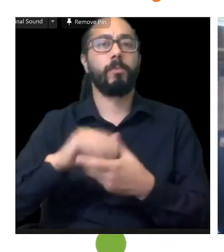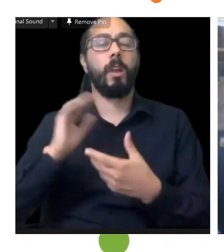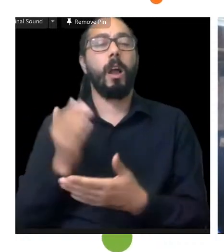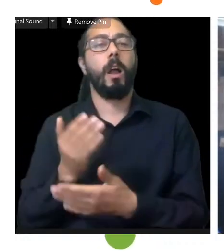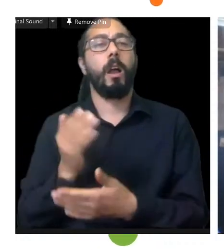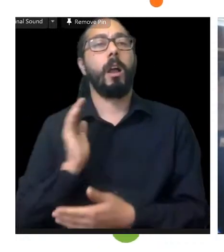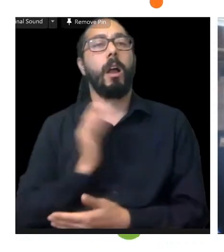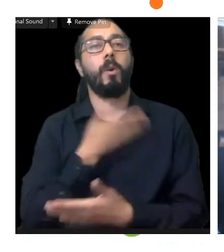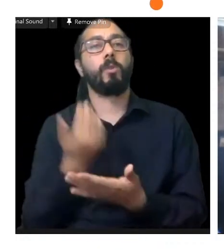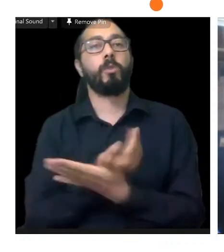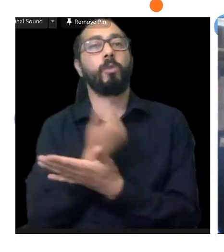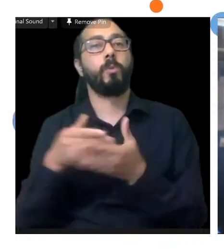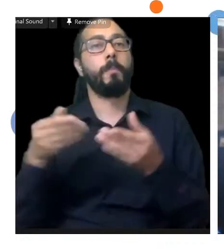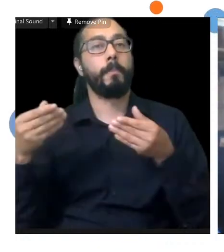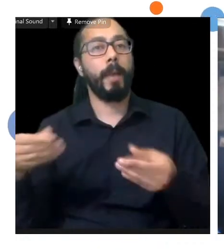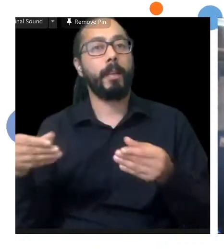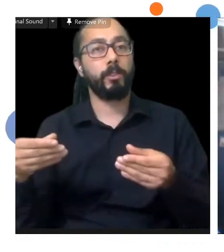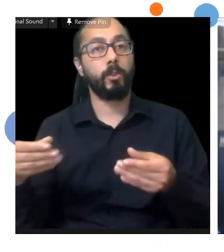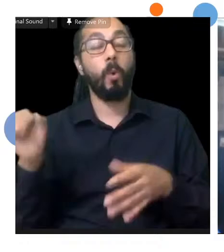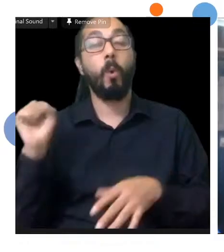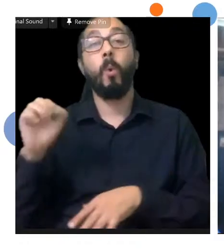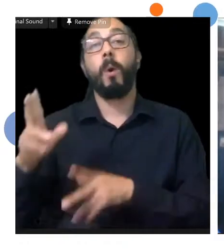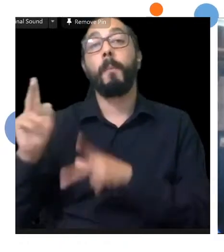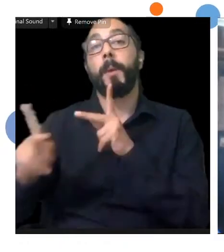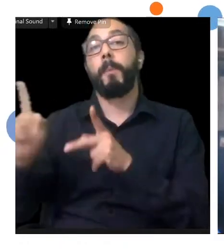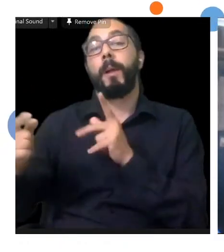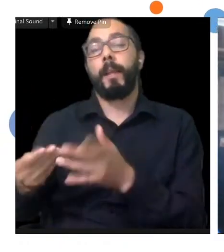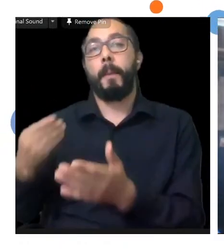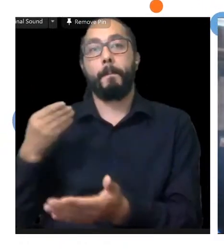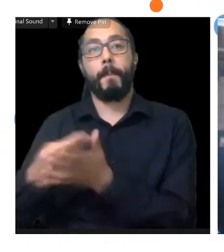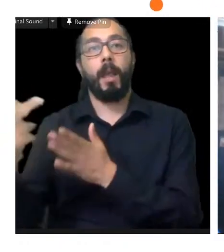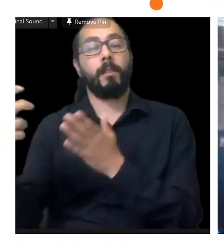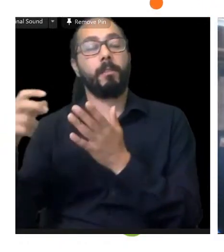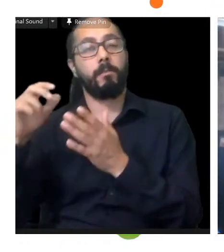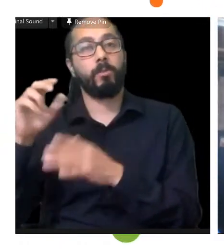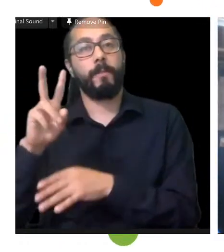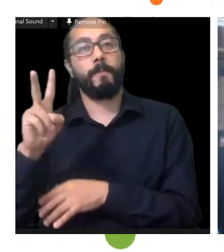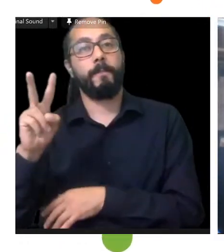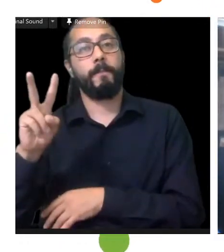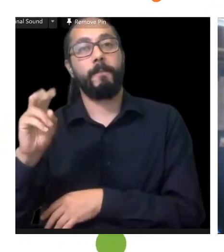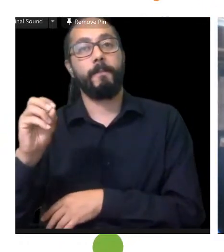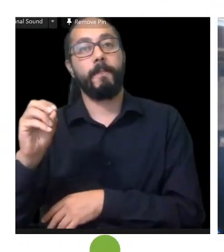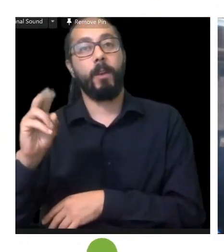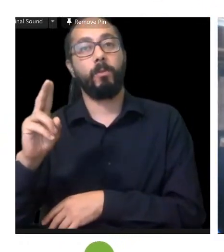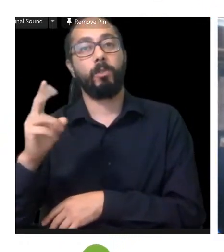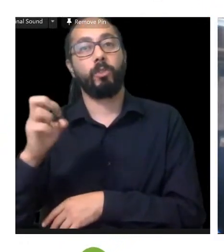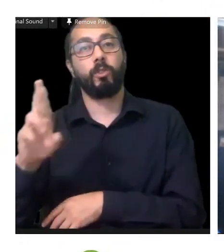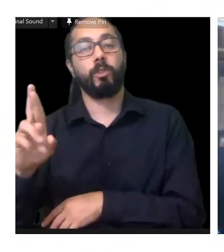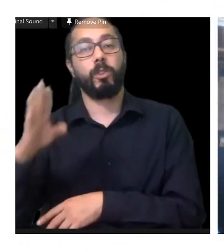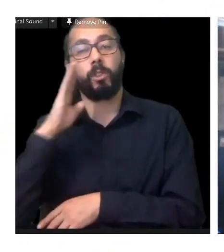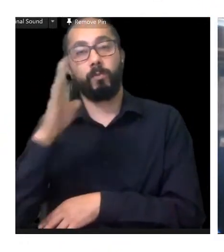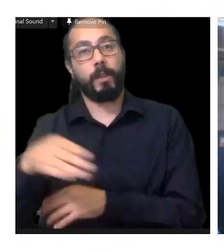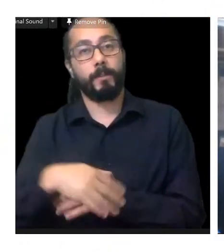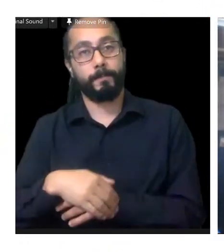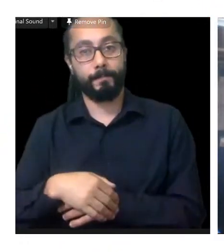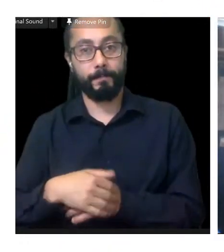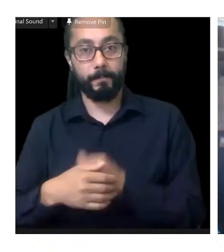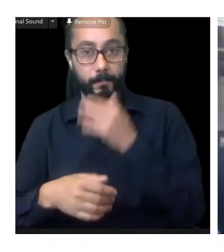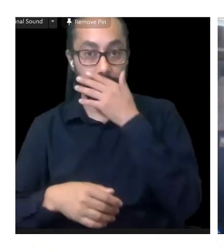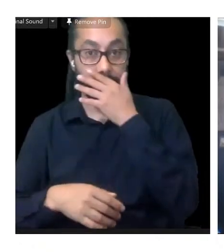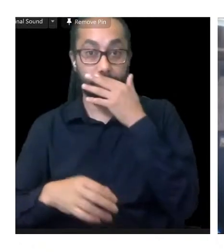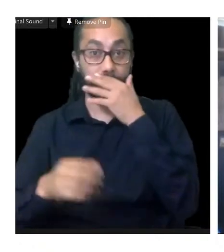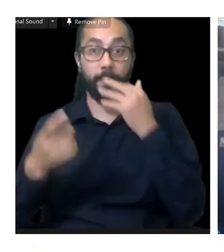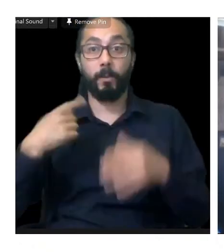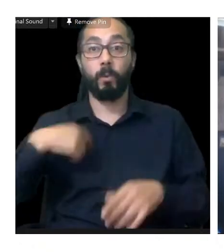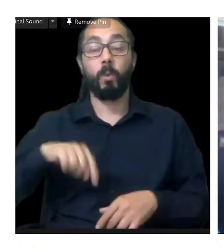patrons can purchase them directly. So we are about 3 weeks into, since our launch, and so